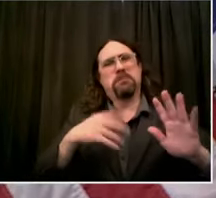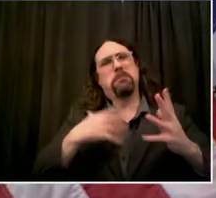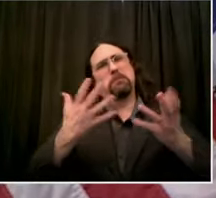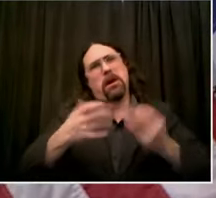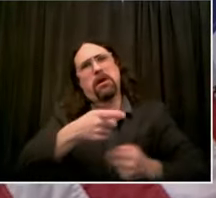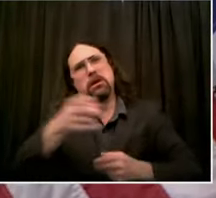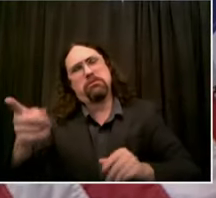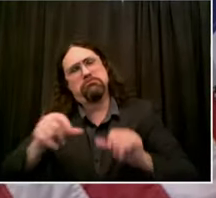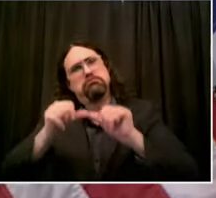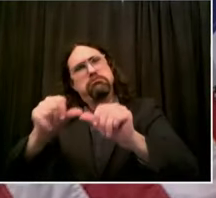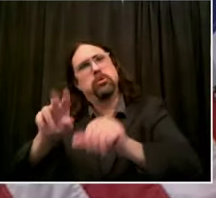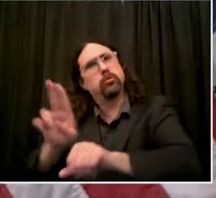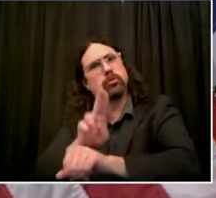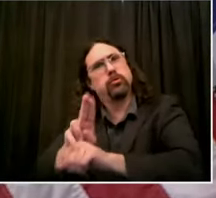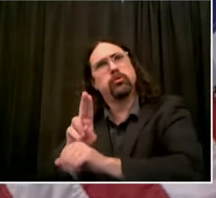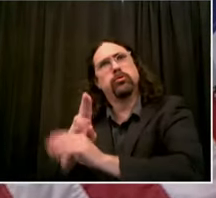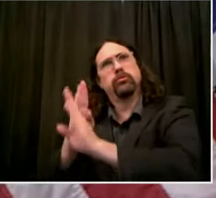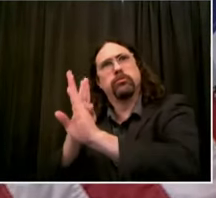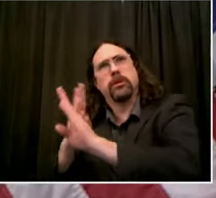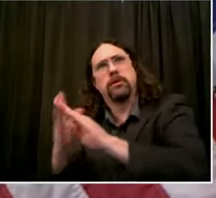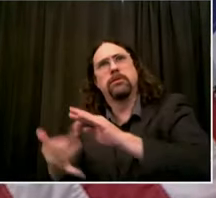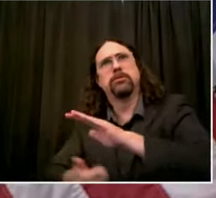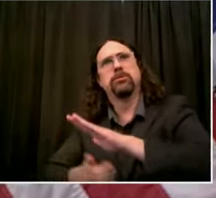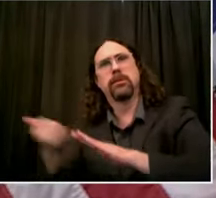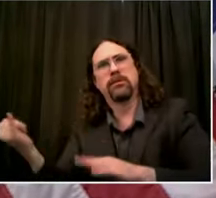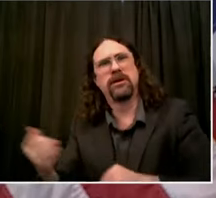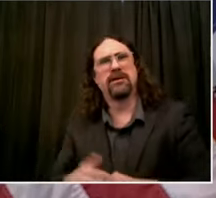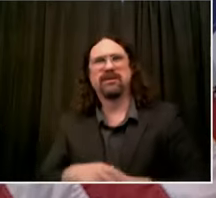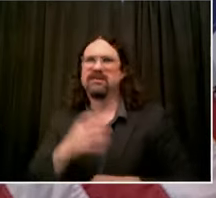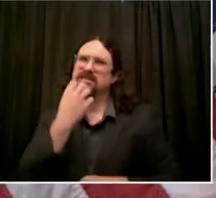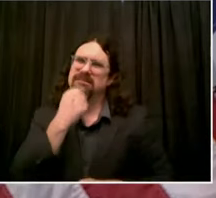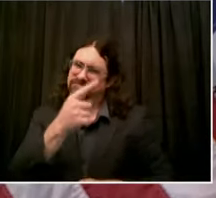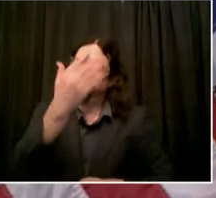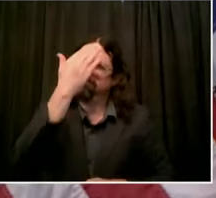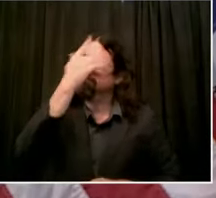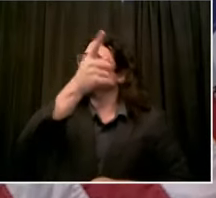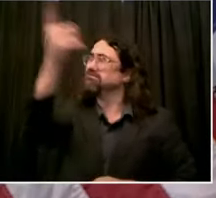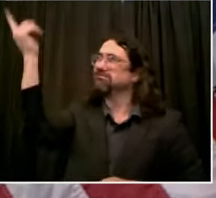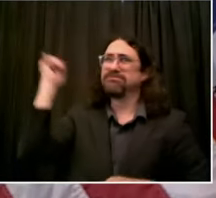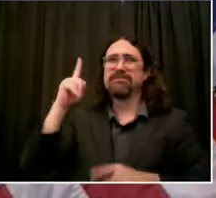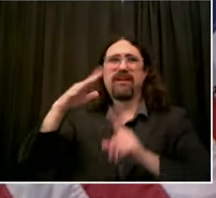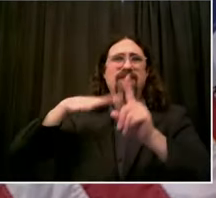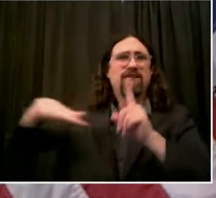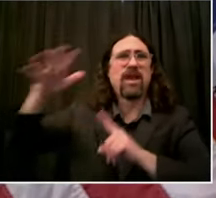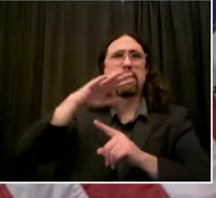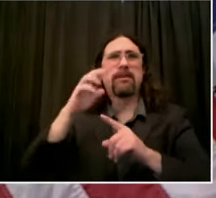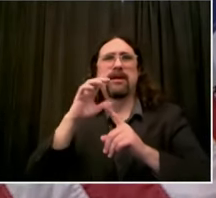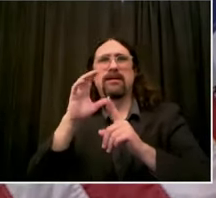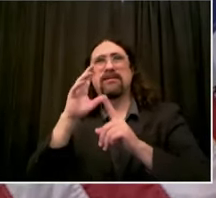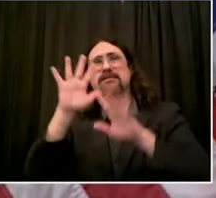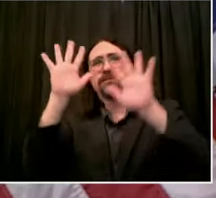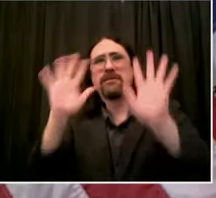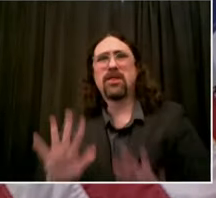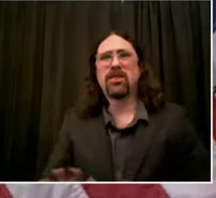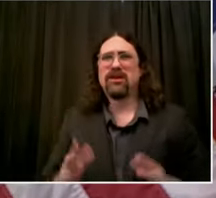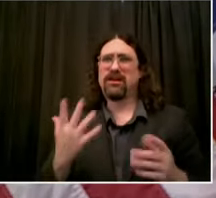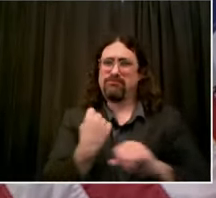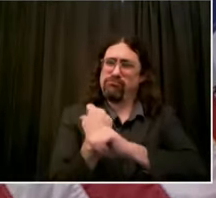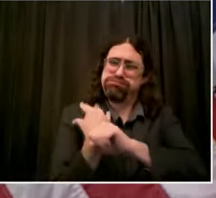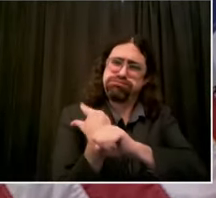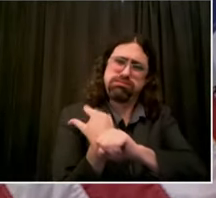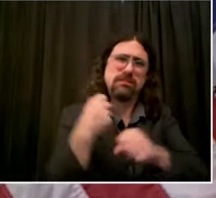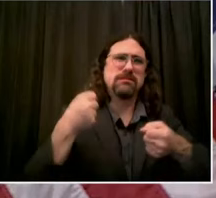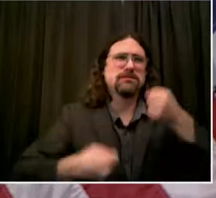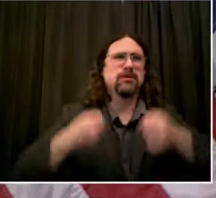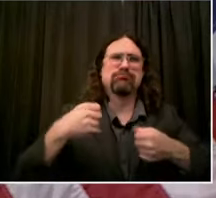to approach it. We do know ridership went deeply down, 90% reduction at the height of the coronavirus